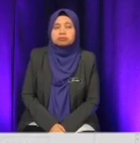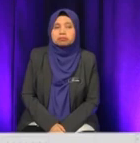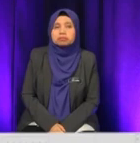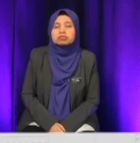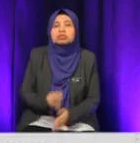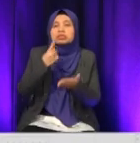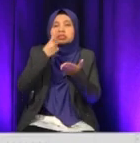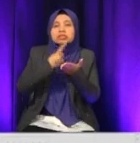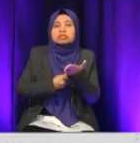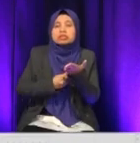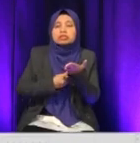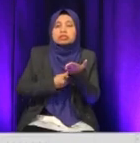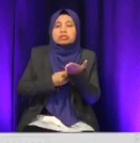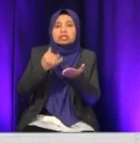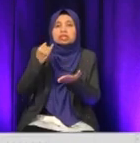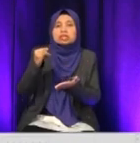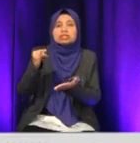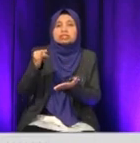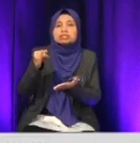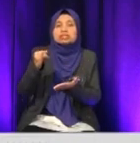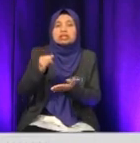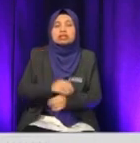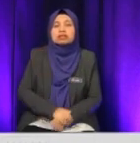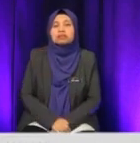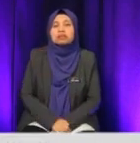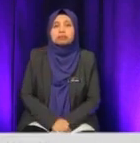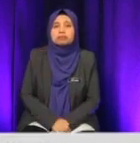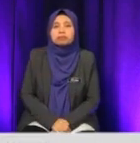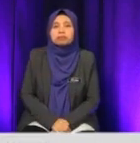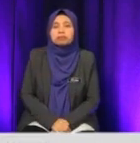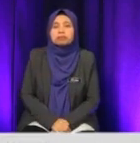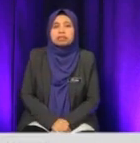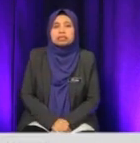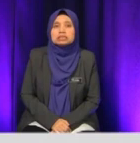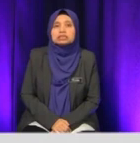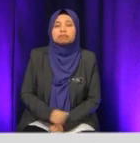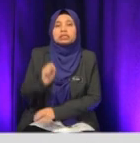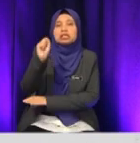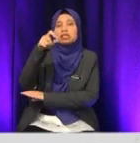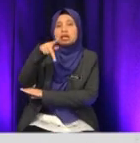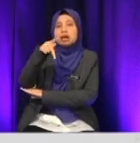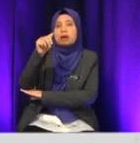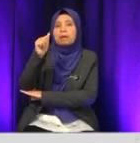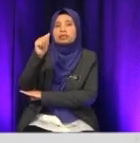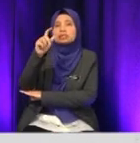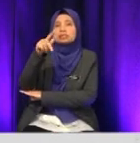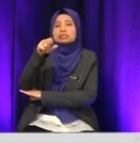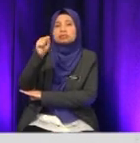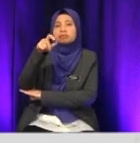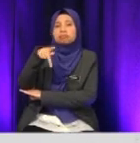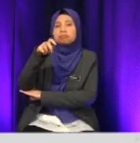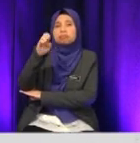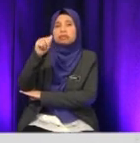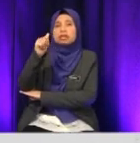Why is the speaker making the announcement? Alright, so why is the speaker making the announcement? So where is the keyword from this